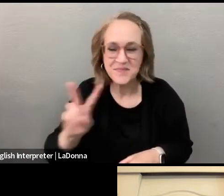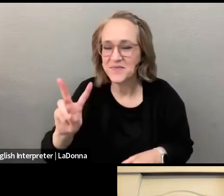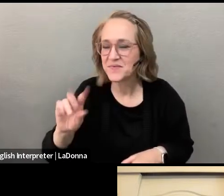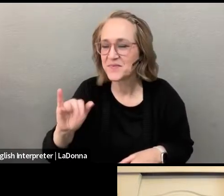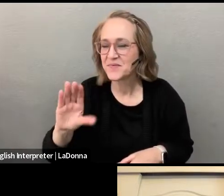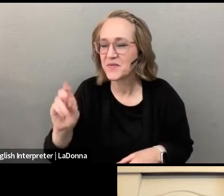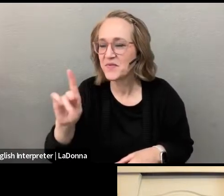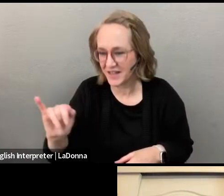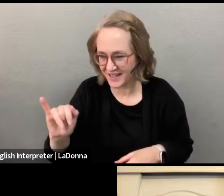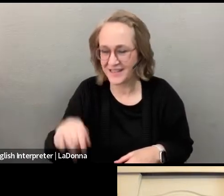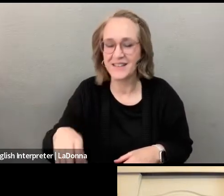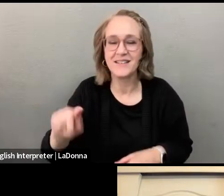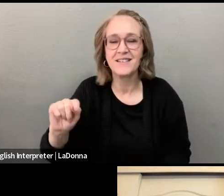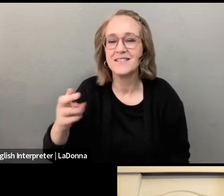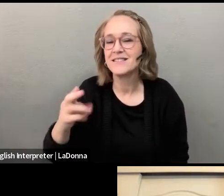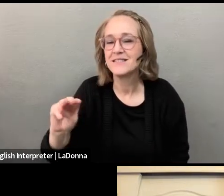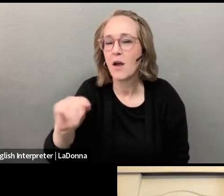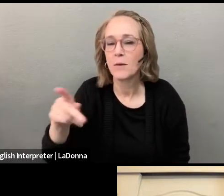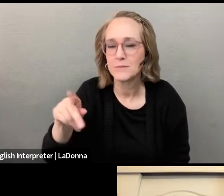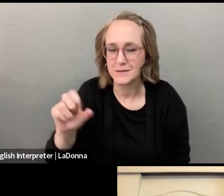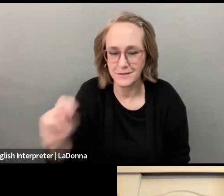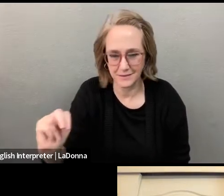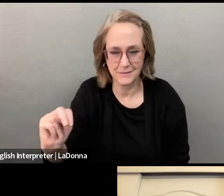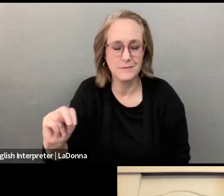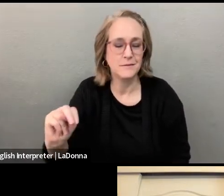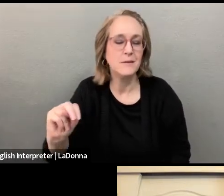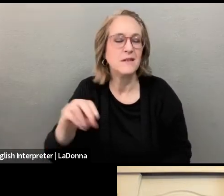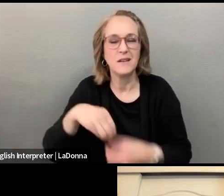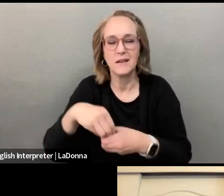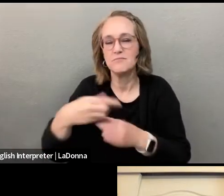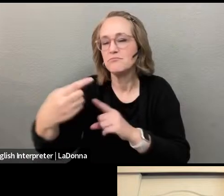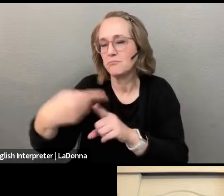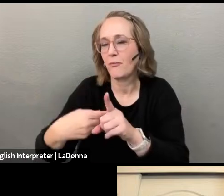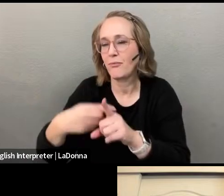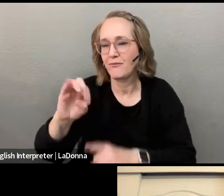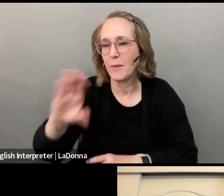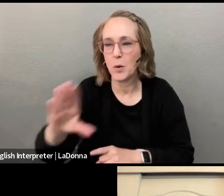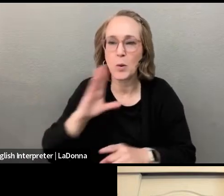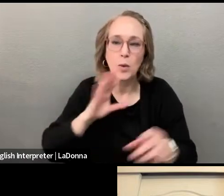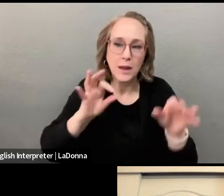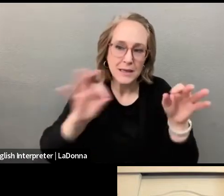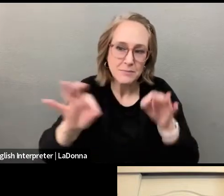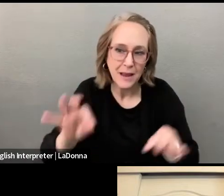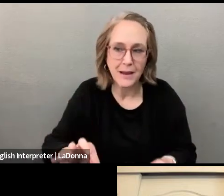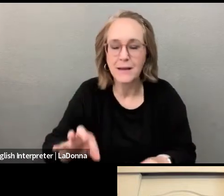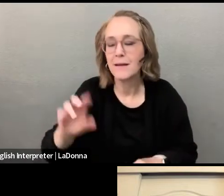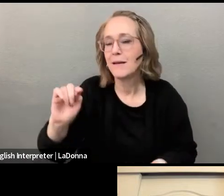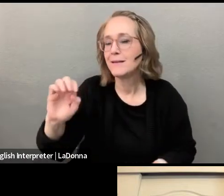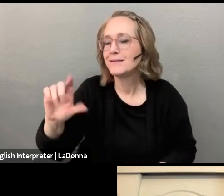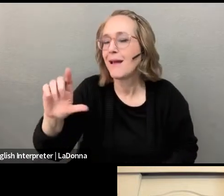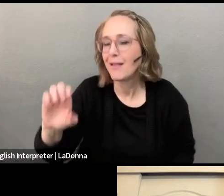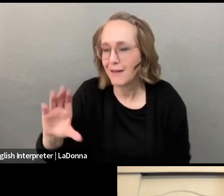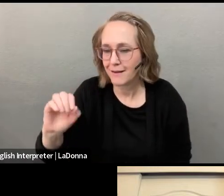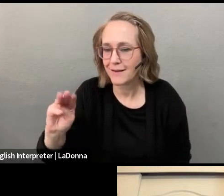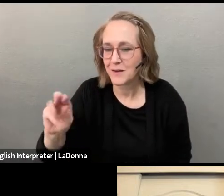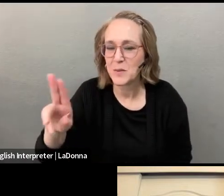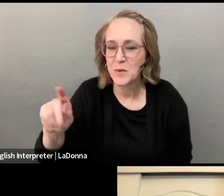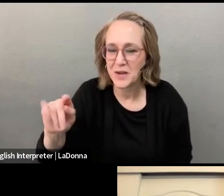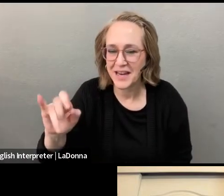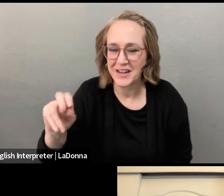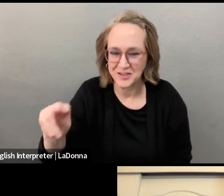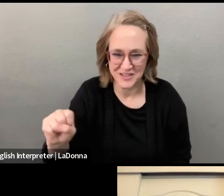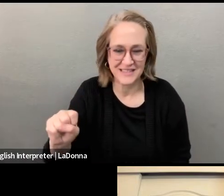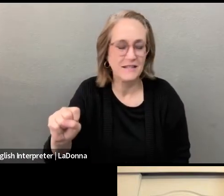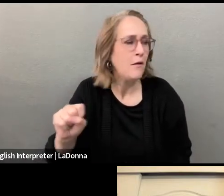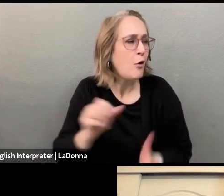the telecommunications equipment distribution program. And she's always a big hit, and everybody gets real surprised